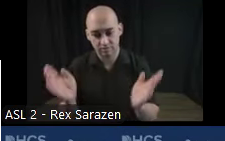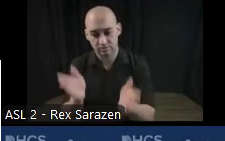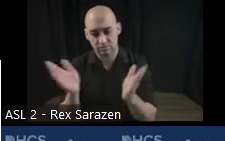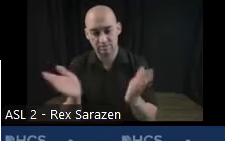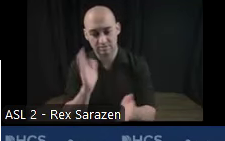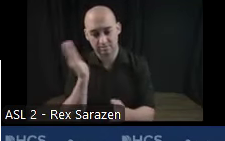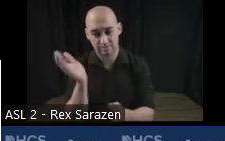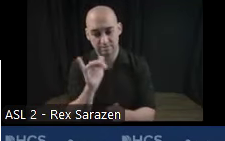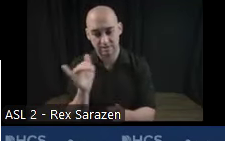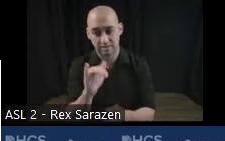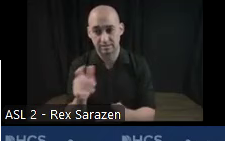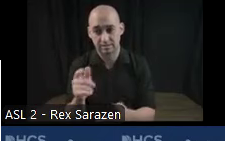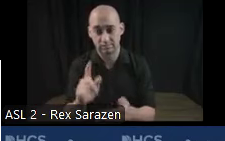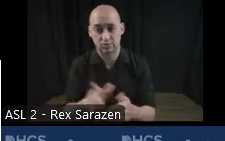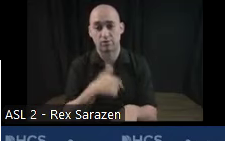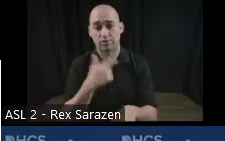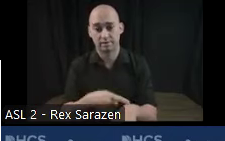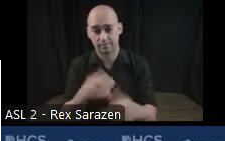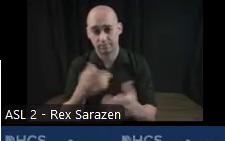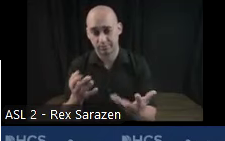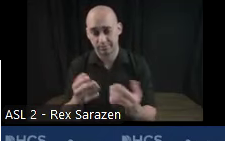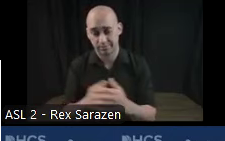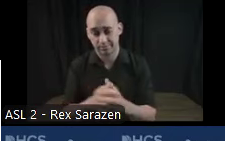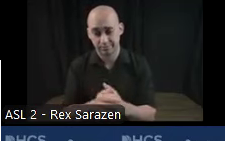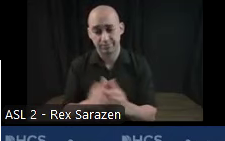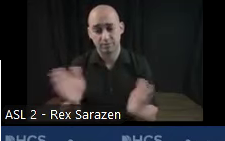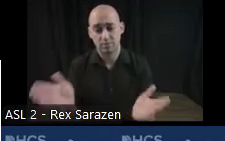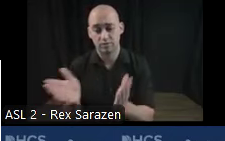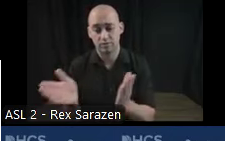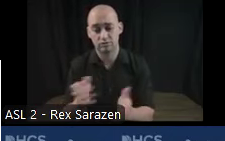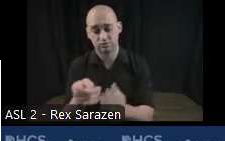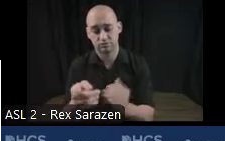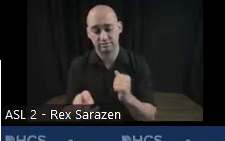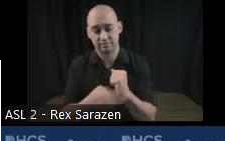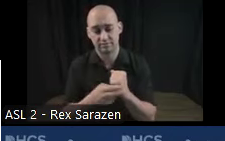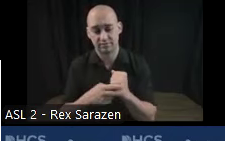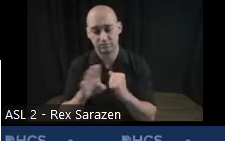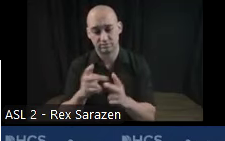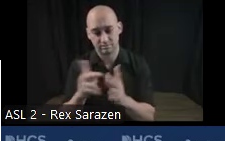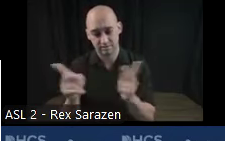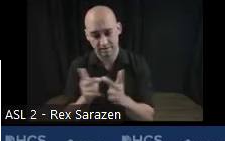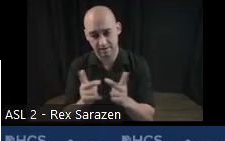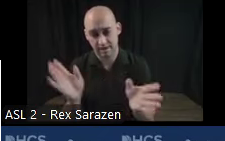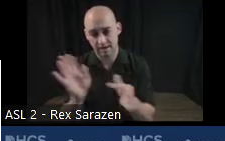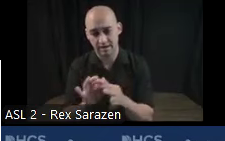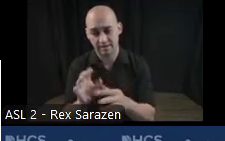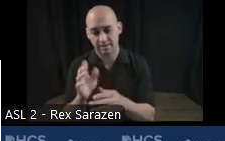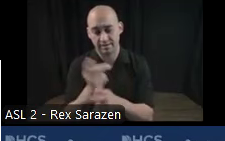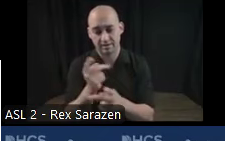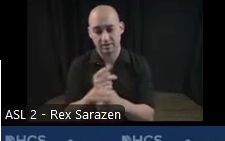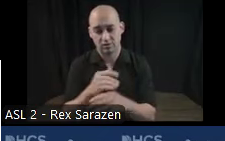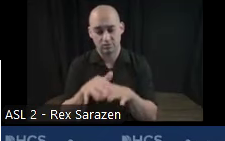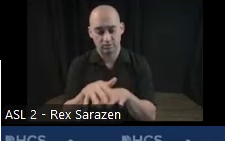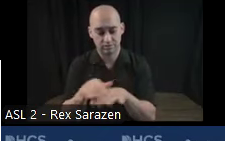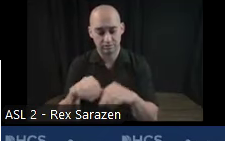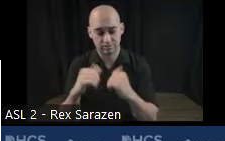very daunting wait list. We highly encourage to reserve a spot. You must contact the care coordination agency in the area, and then they